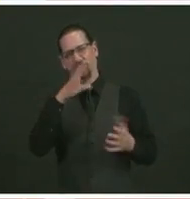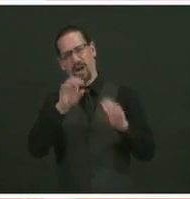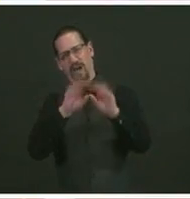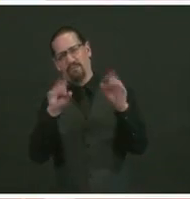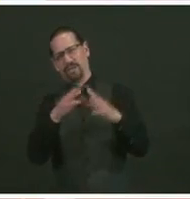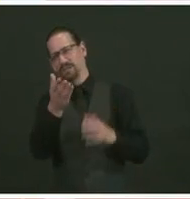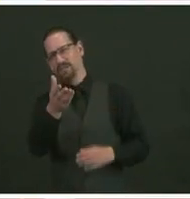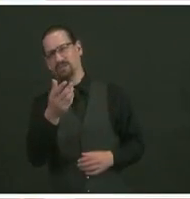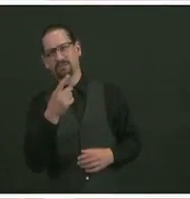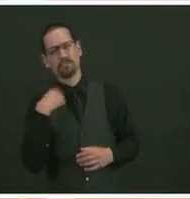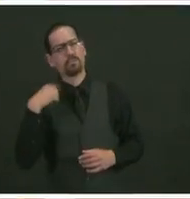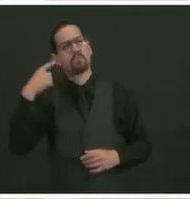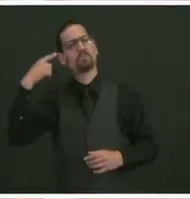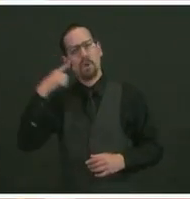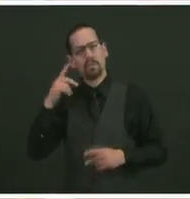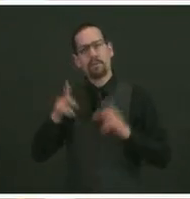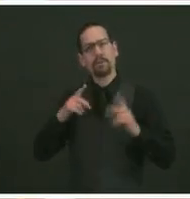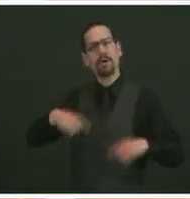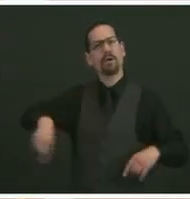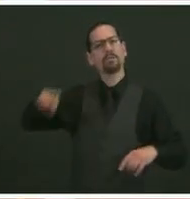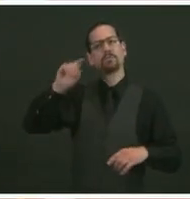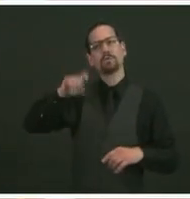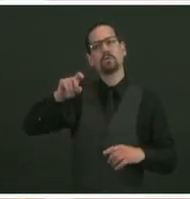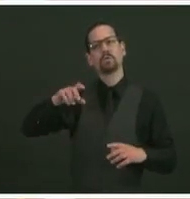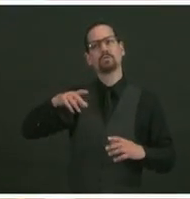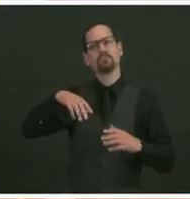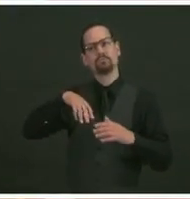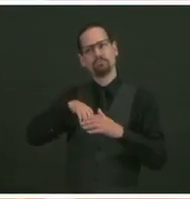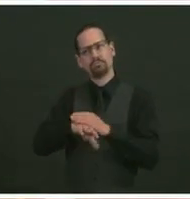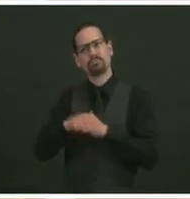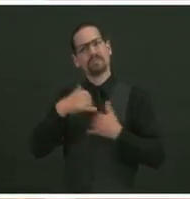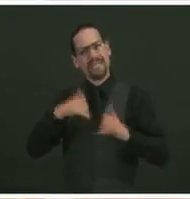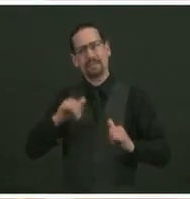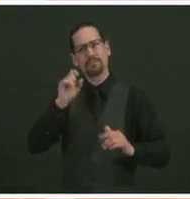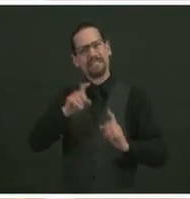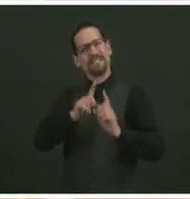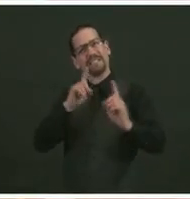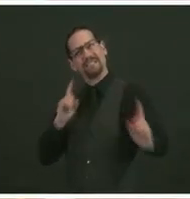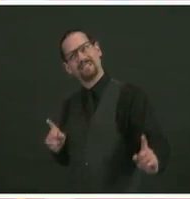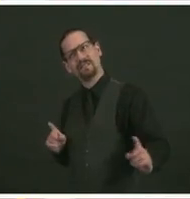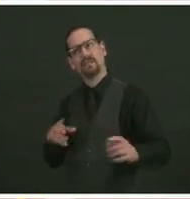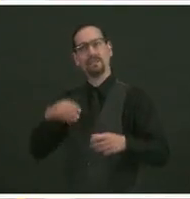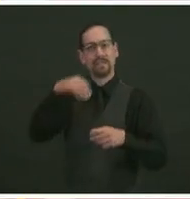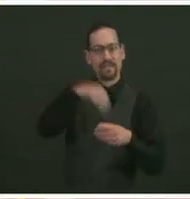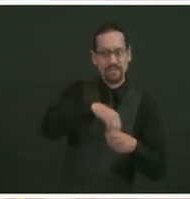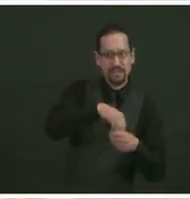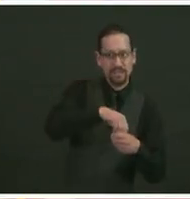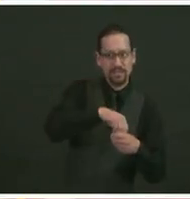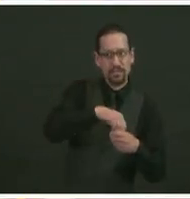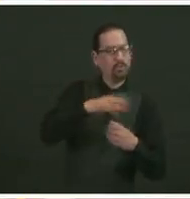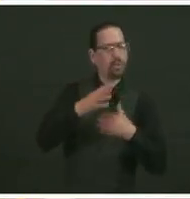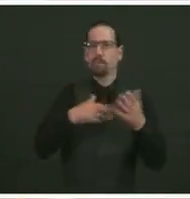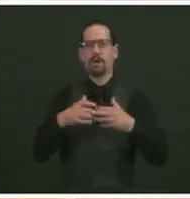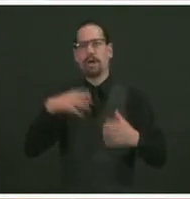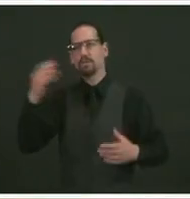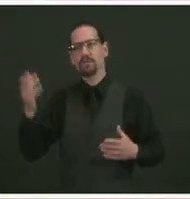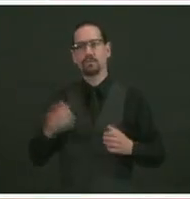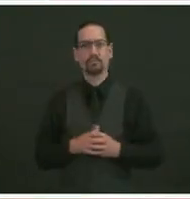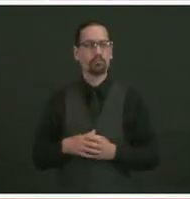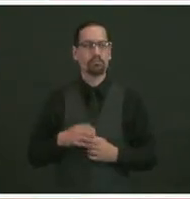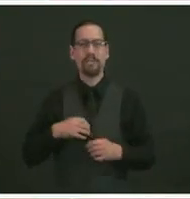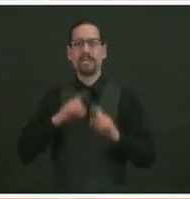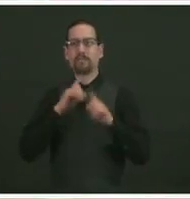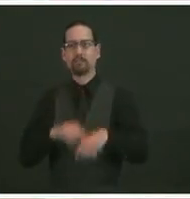lot of people, it's not like passing in a store. You should still be distanced when you're standing for a period of time. Yeah, so exactly